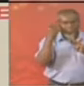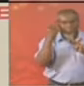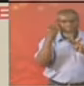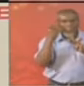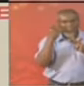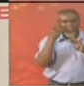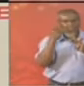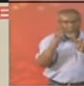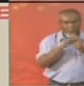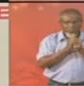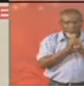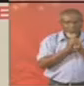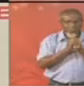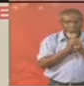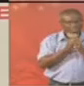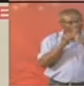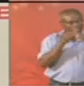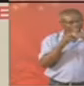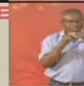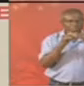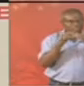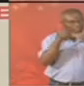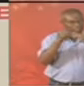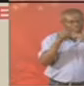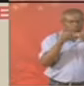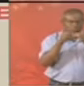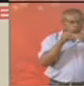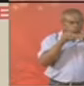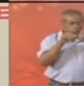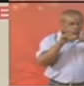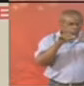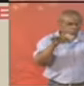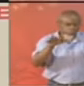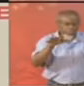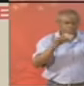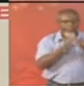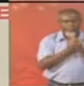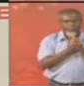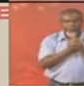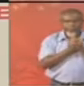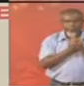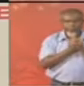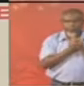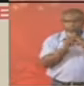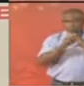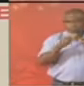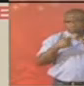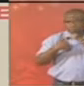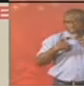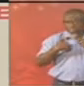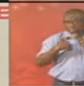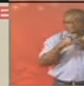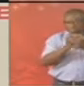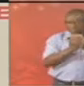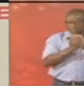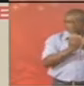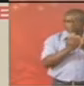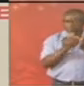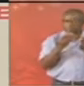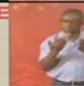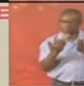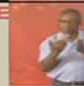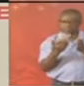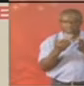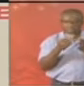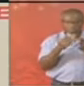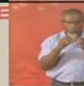system. Now, as we pointed out a little earlier, there are settings that are referred to as super spreader settings,